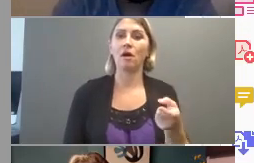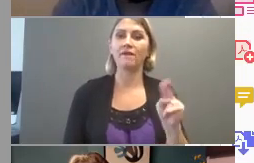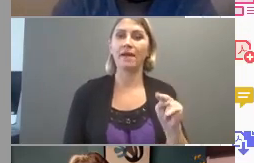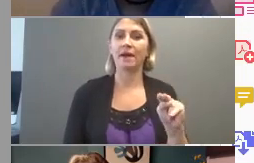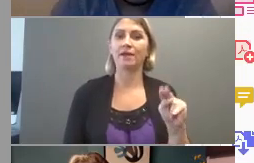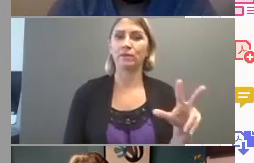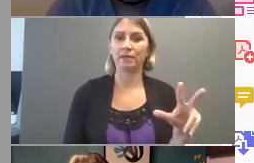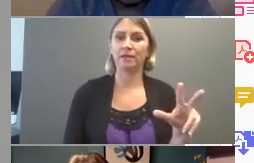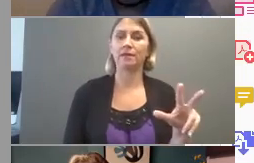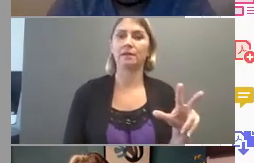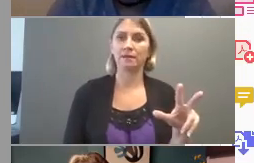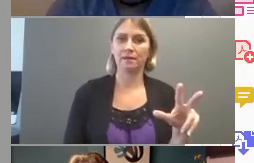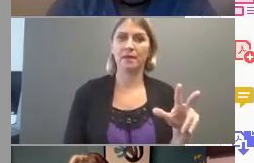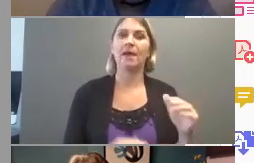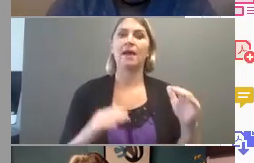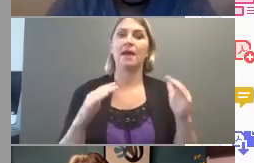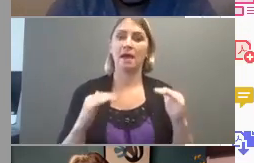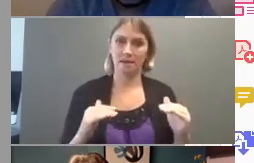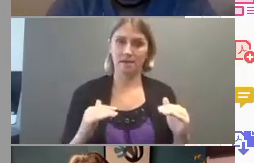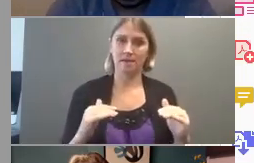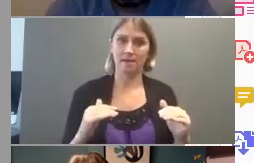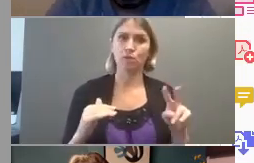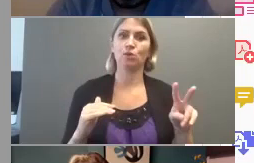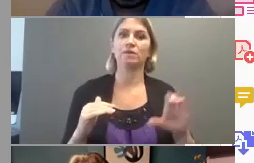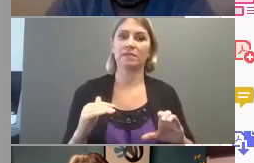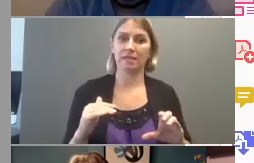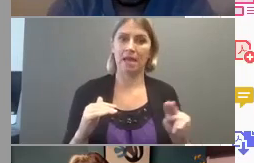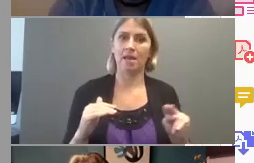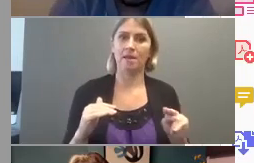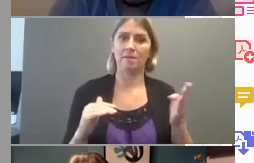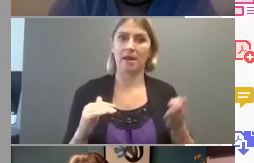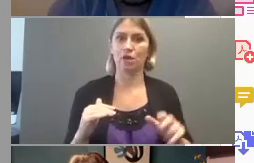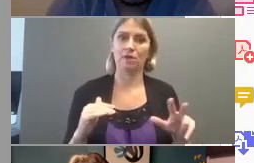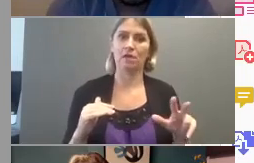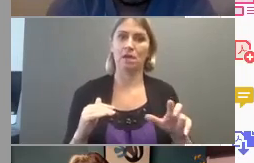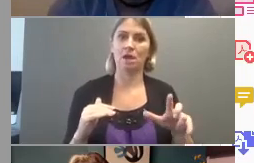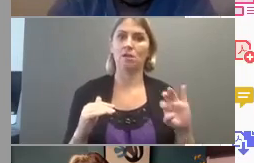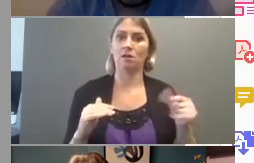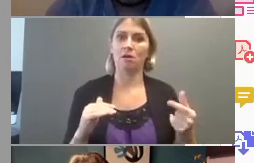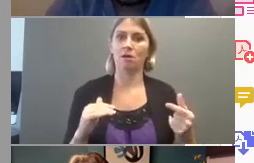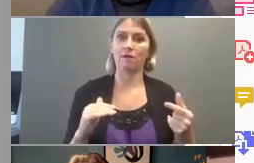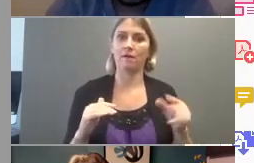3, and we have 2Cn by 3 log of